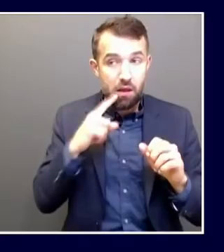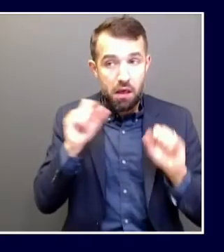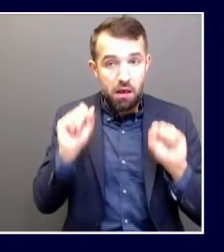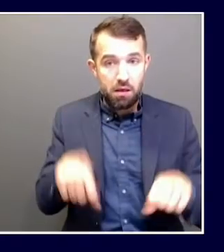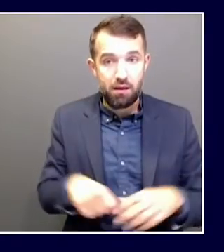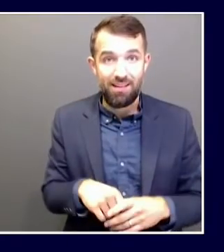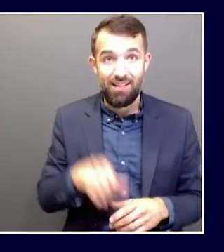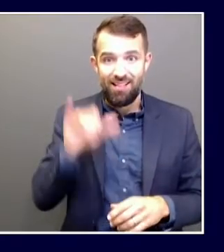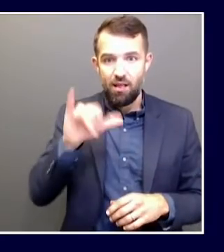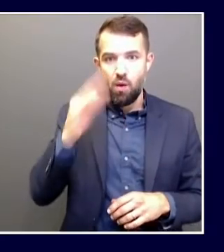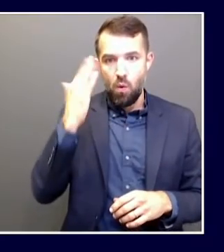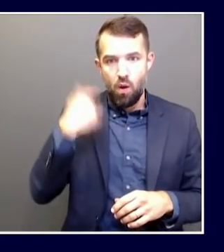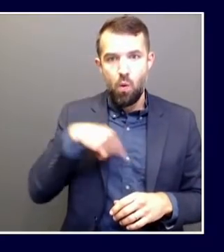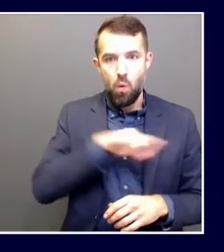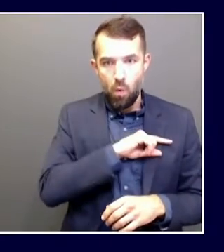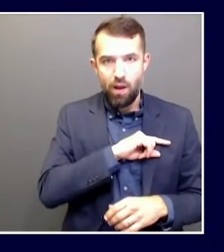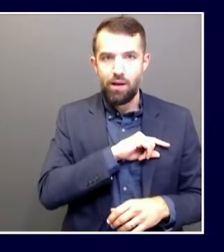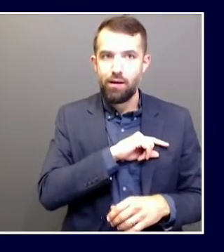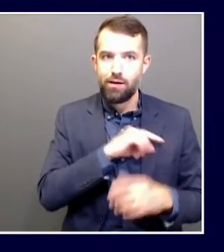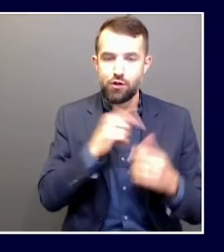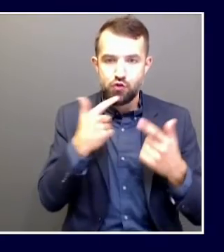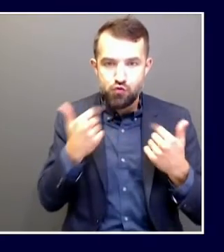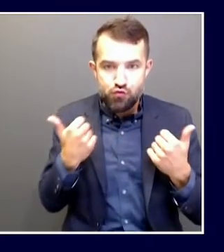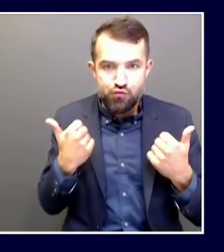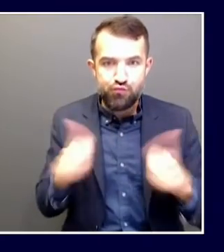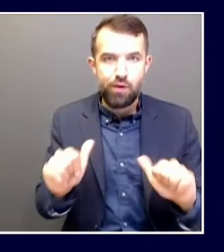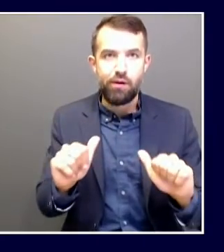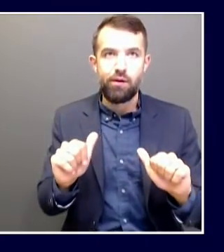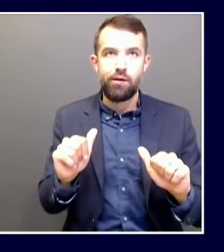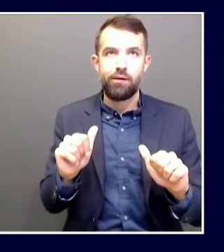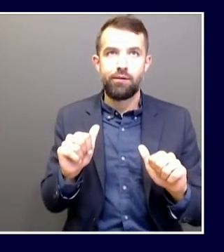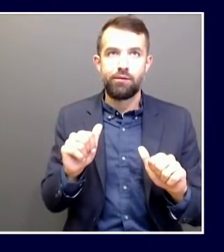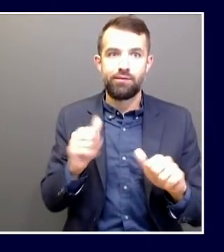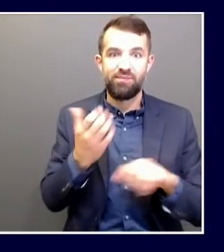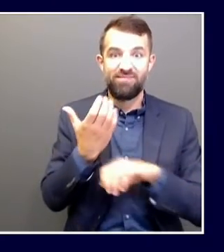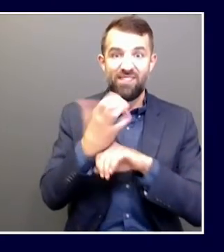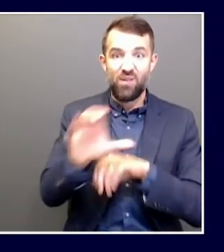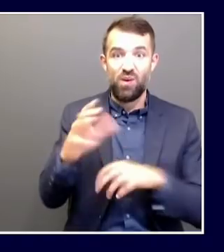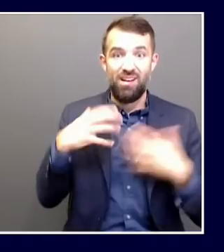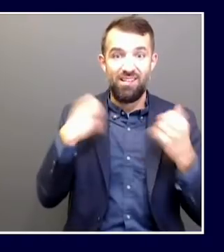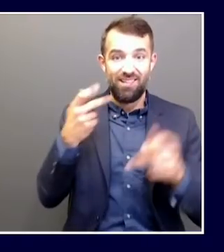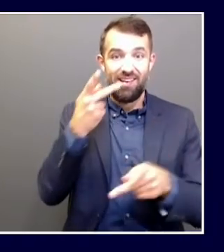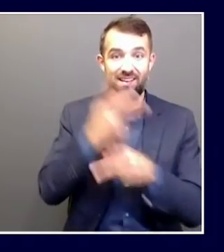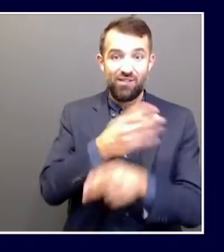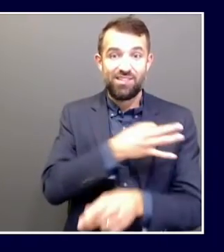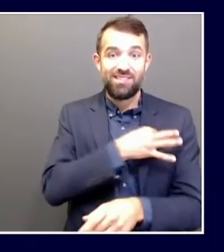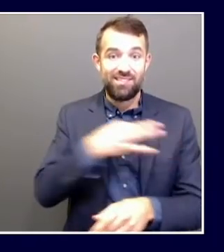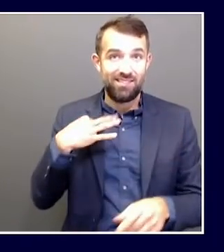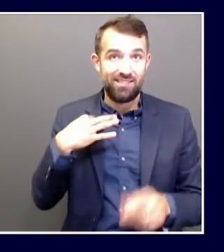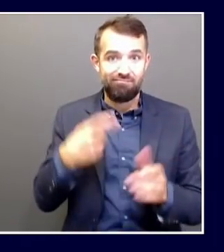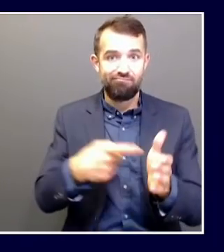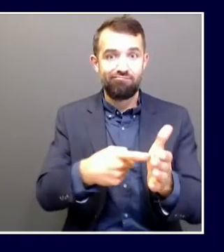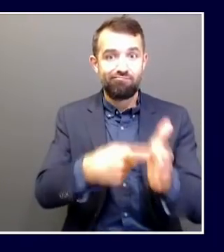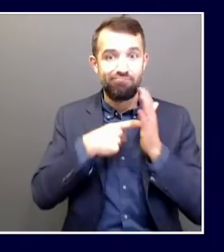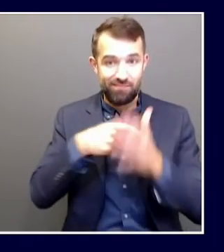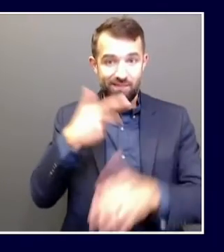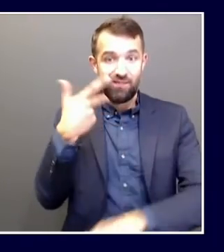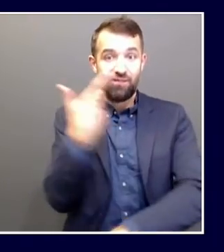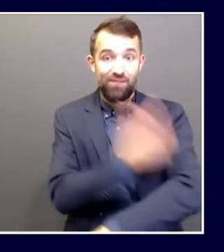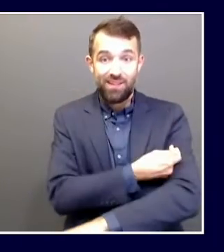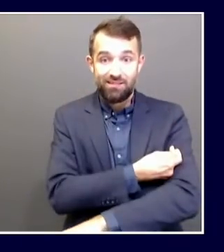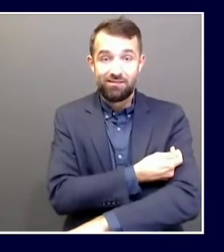vaccination a condition of healthcare worker employment. The closer we can get that number to, the less room the virus has to